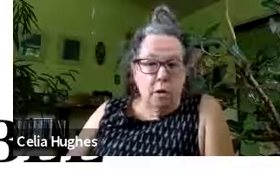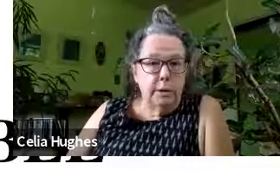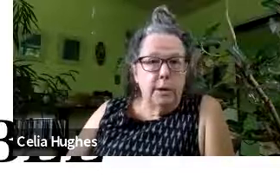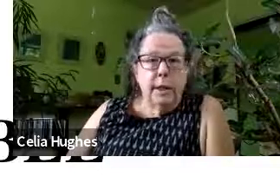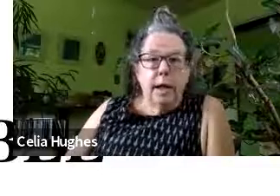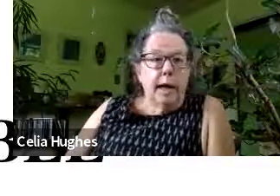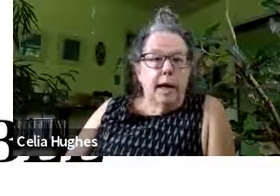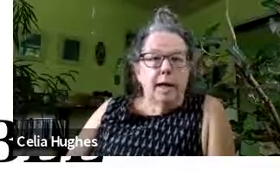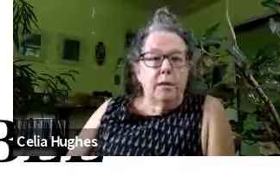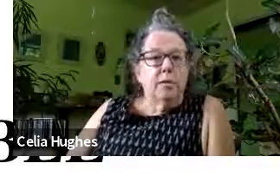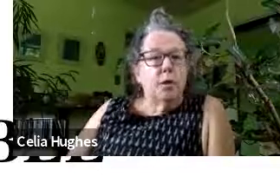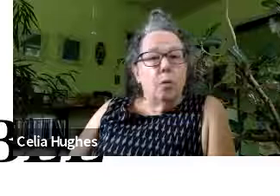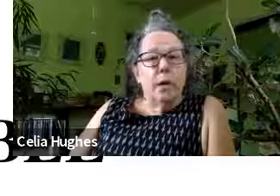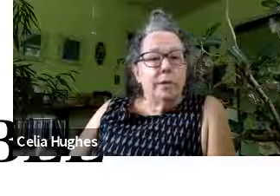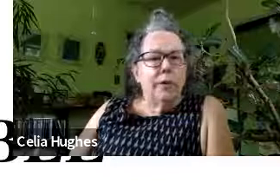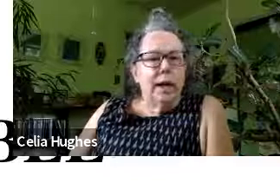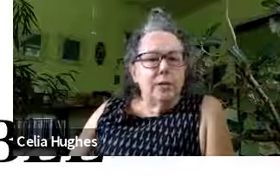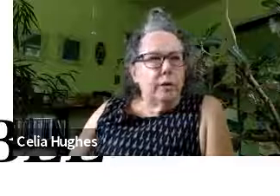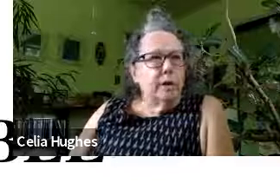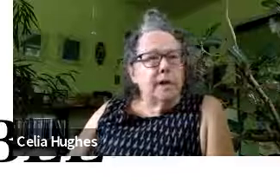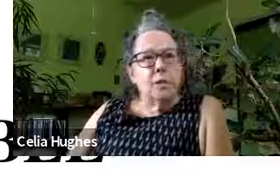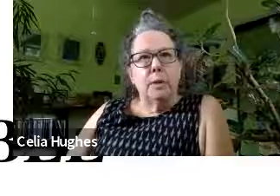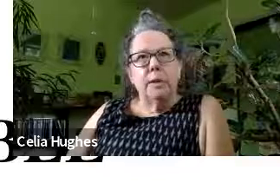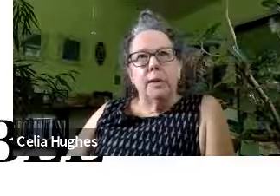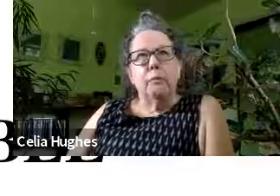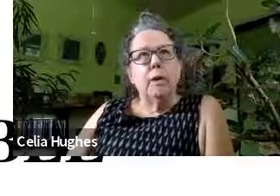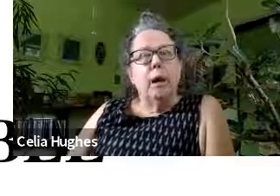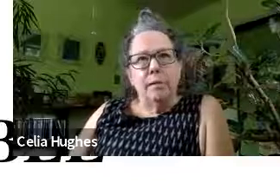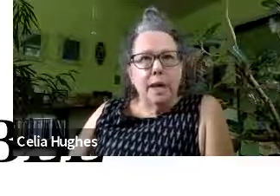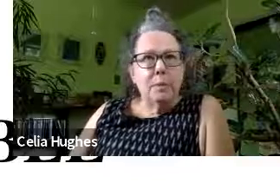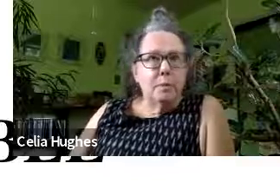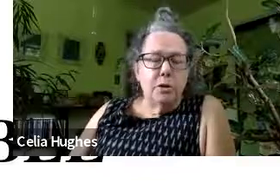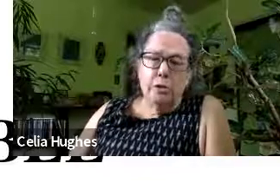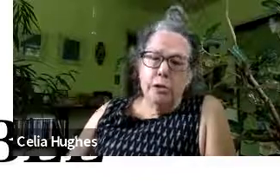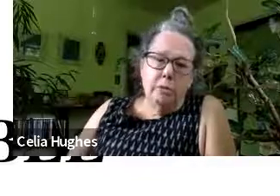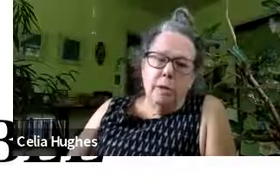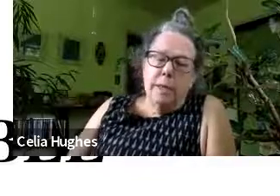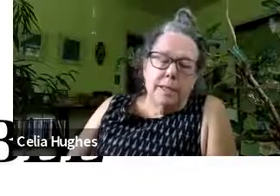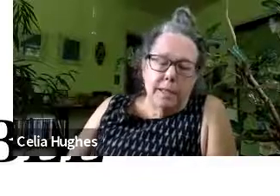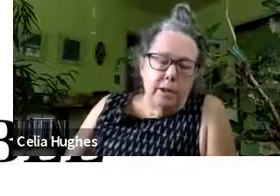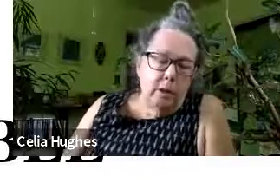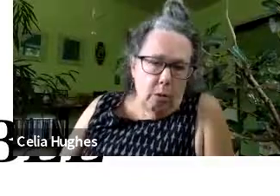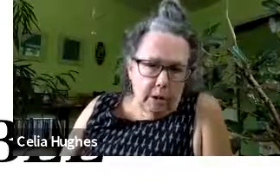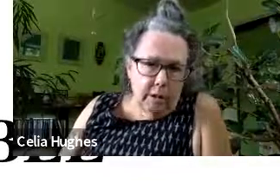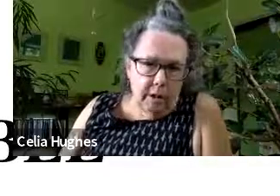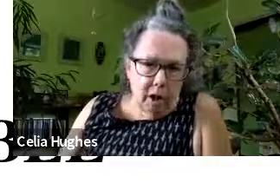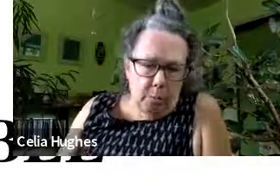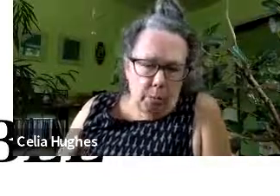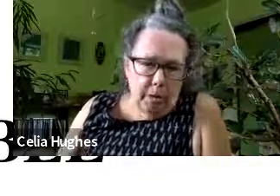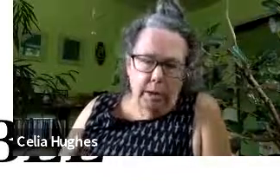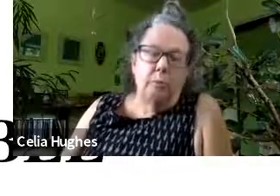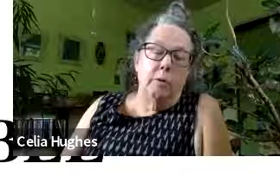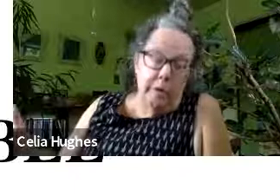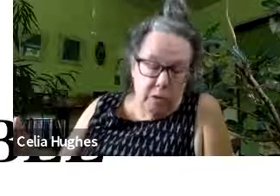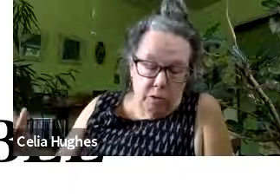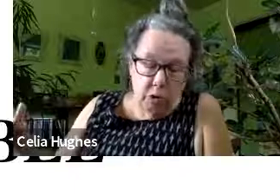the world. And so what defines good accessibility? Well, oftentimes I'm sure you go into the